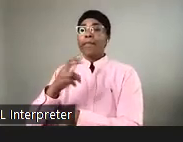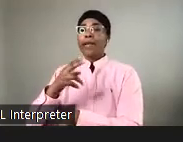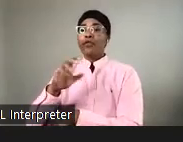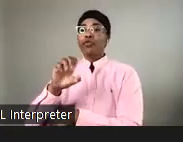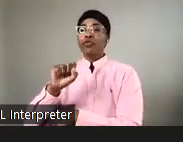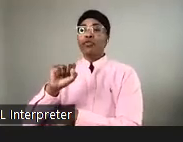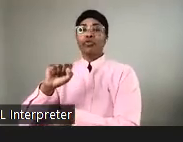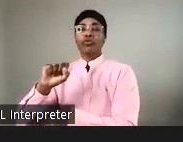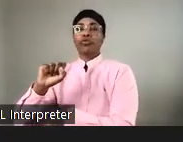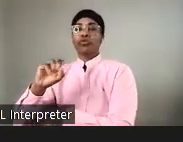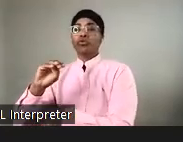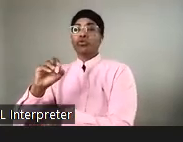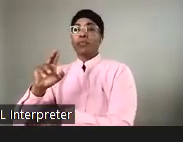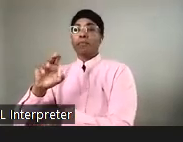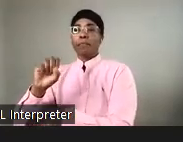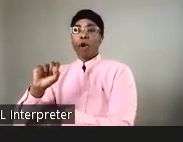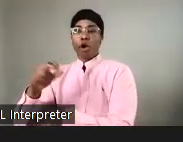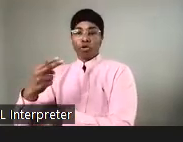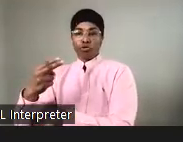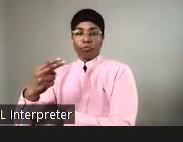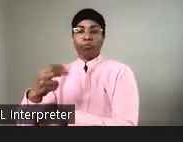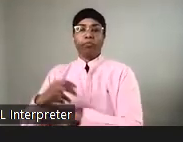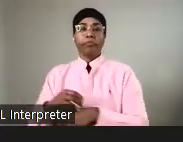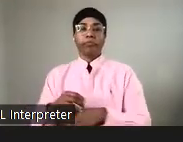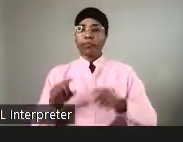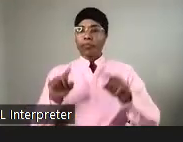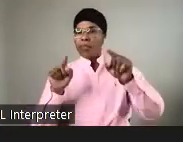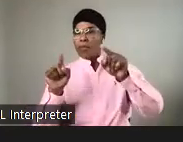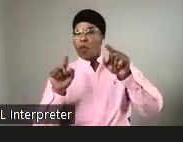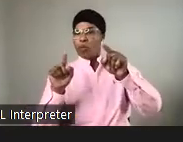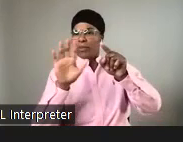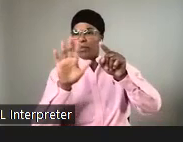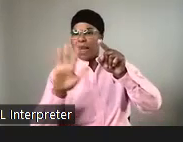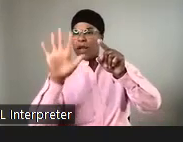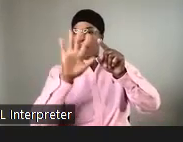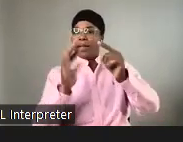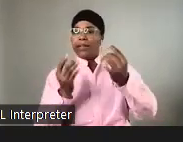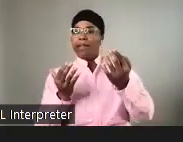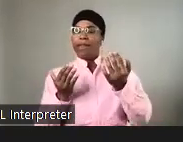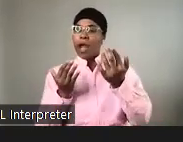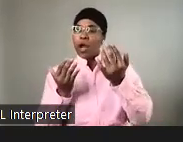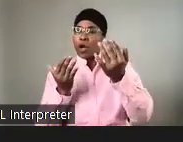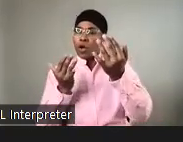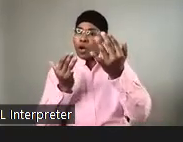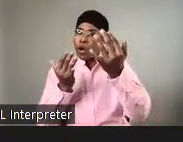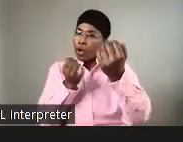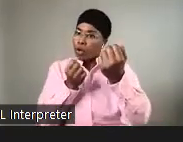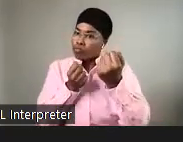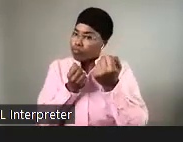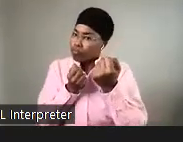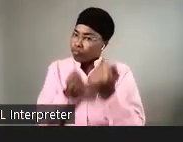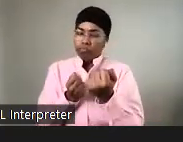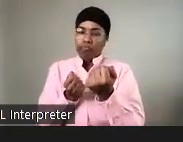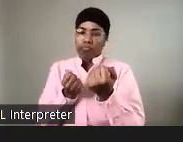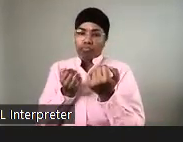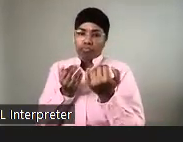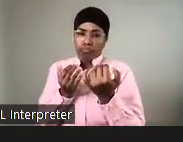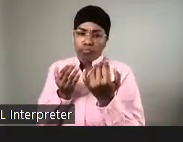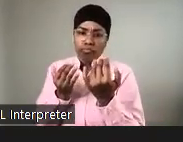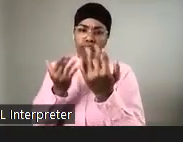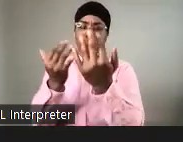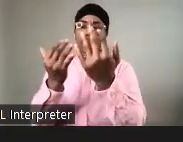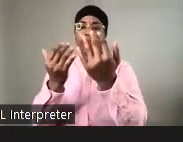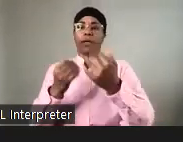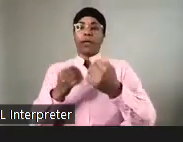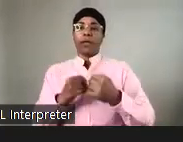Peninsula. These are ecosystems where fire is a very dominant force. There's a well-known long history